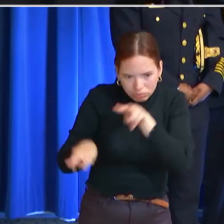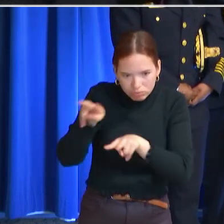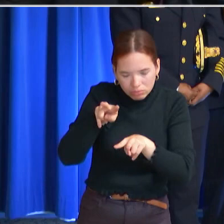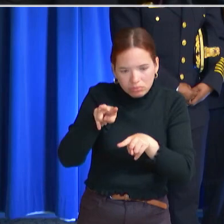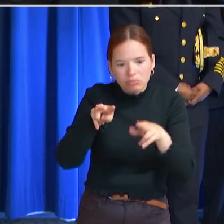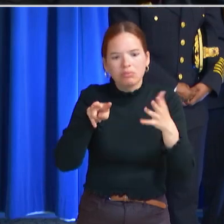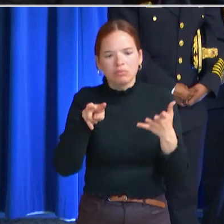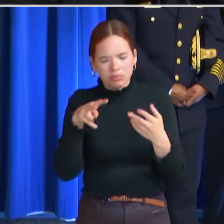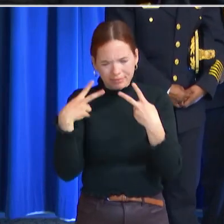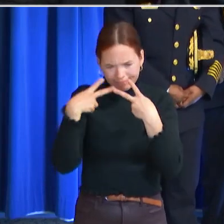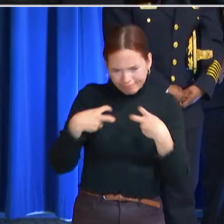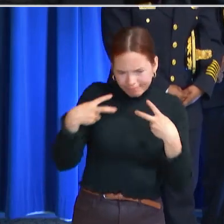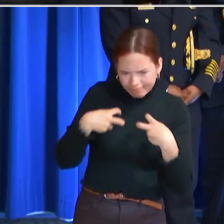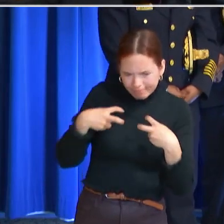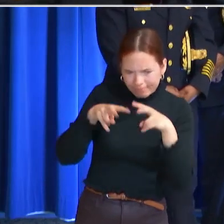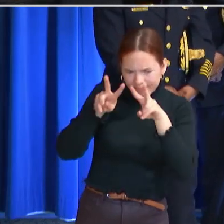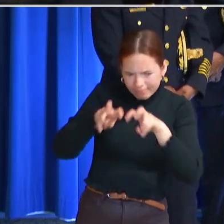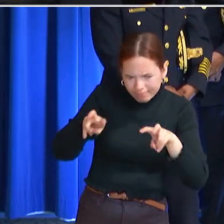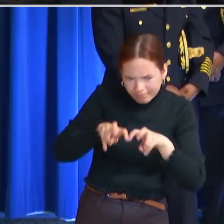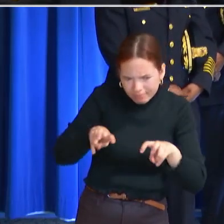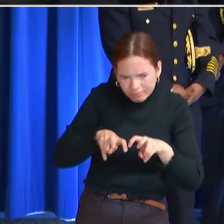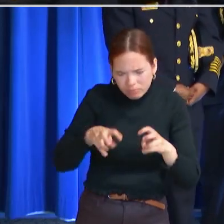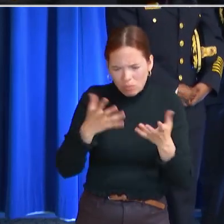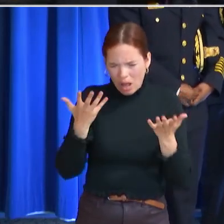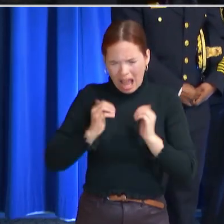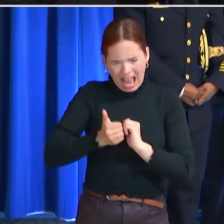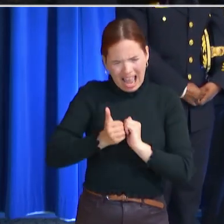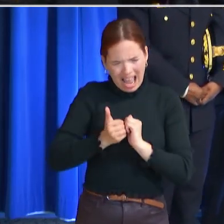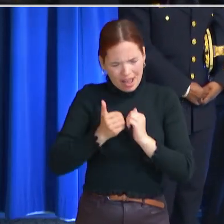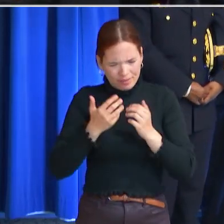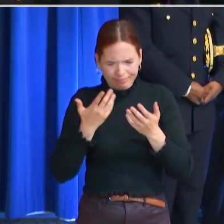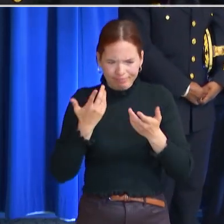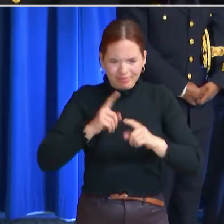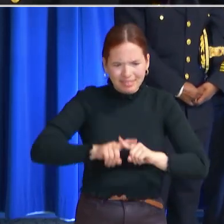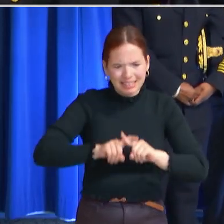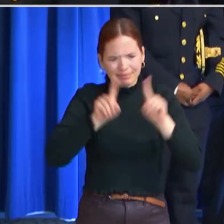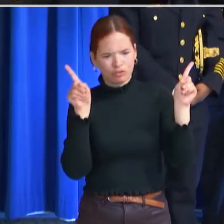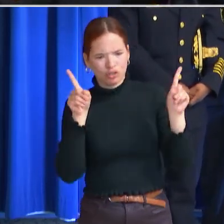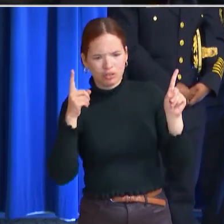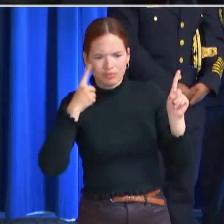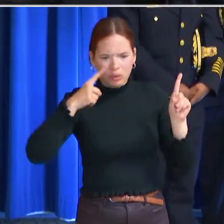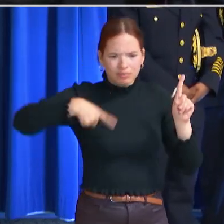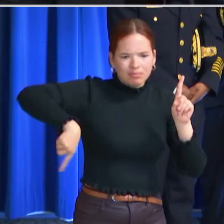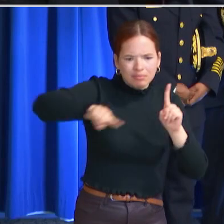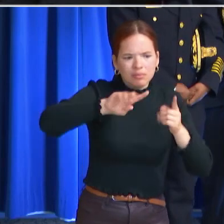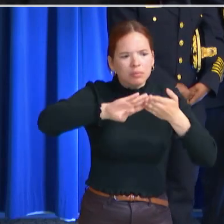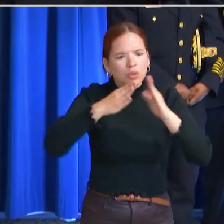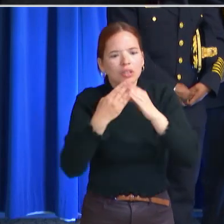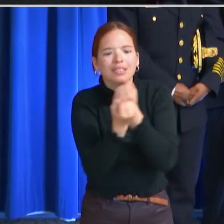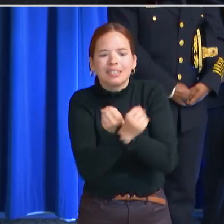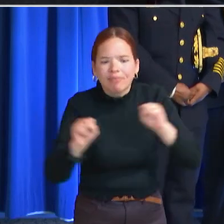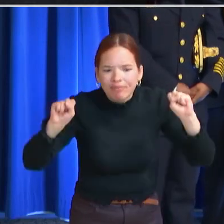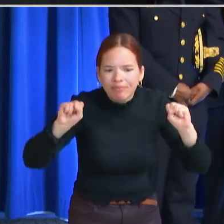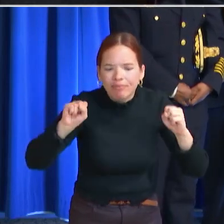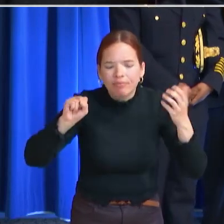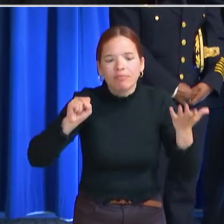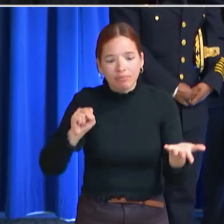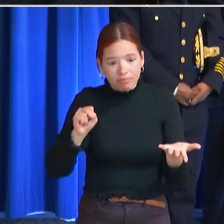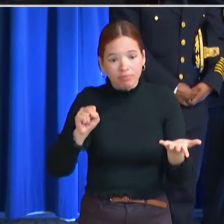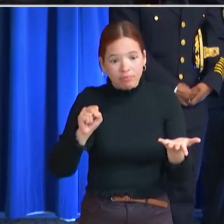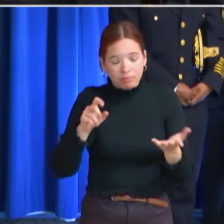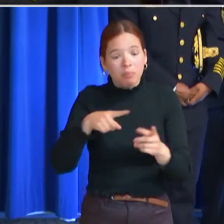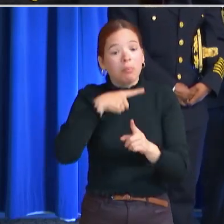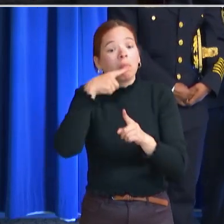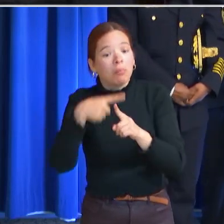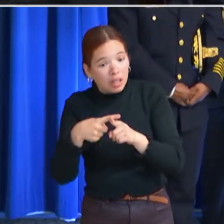be doing differently to make sure we're keeping our city safe? We also intend to